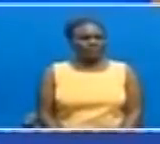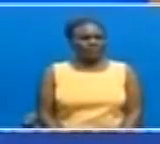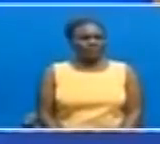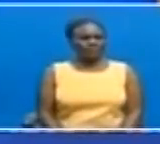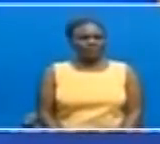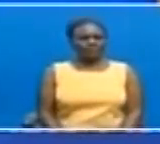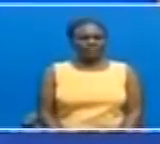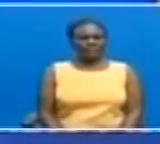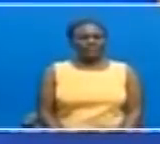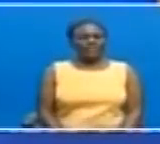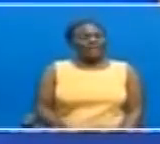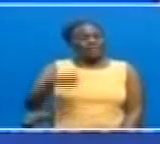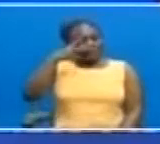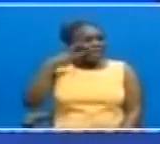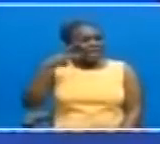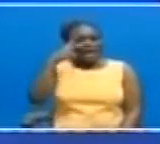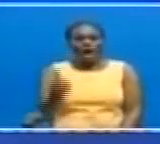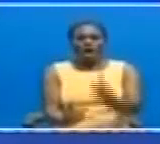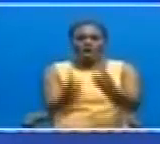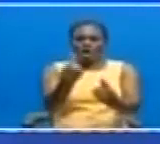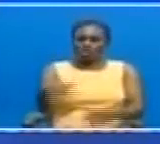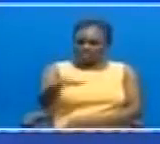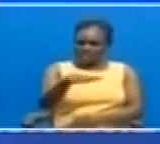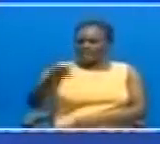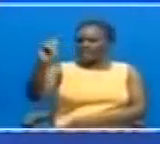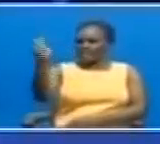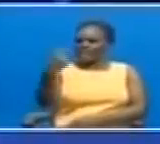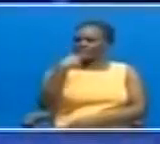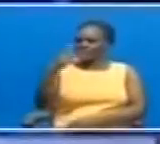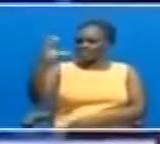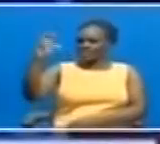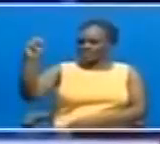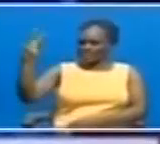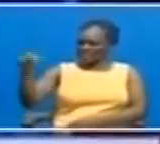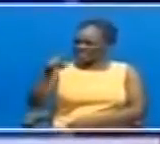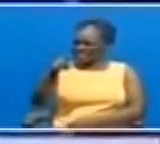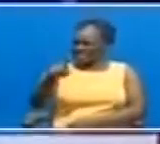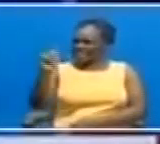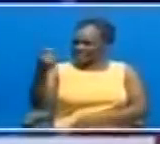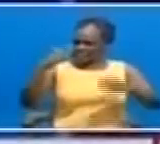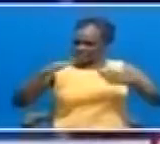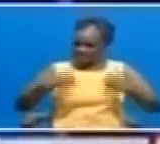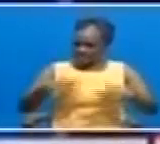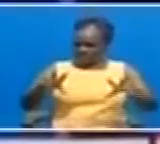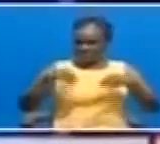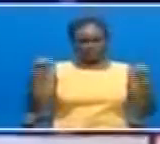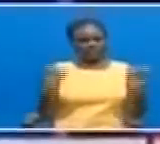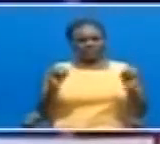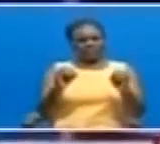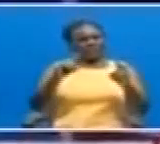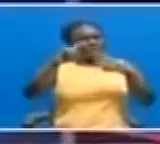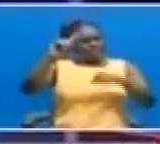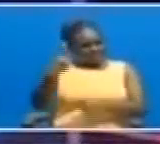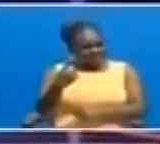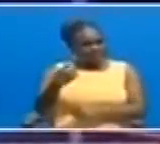Opportunity during the president's trip to hit those soft targets. A terror hotbed is what CNN referred to Kenya as, and this is not sitting well with Kenyans. But first, let's get the meaning